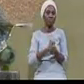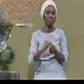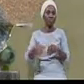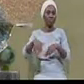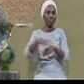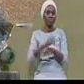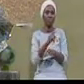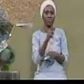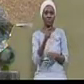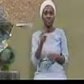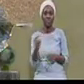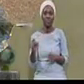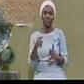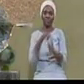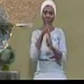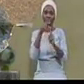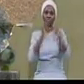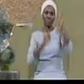you, over you.